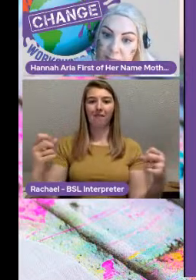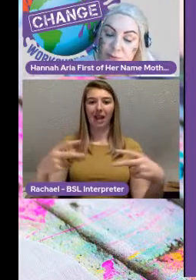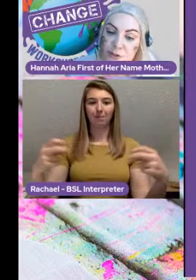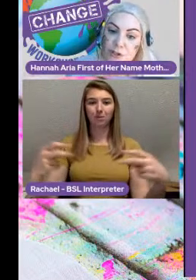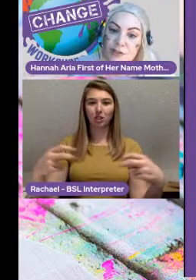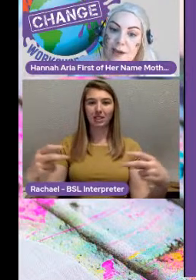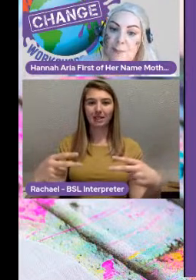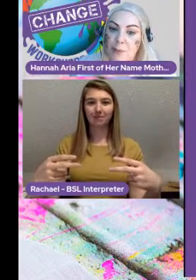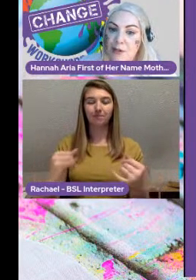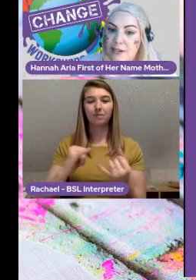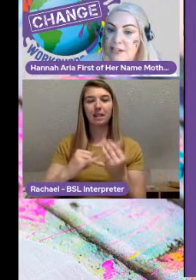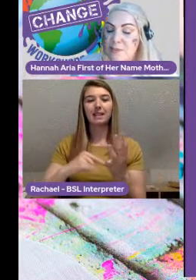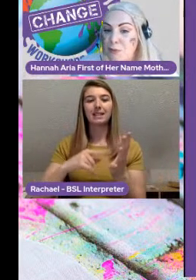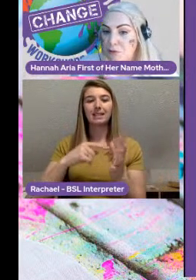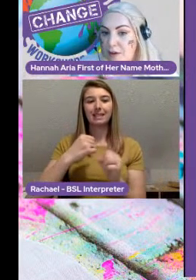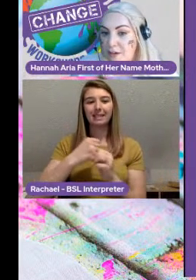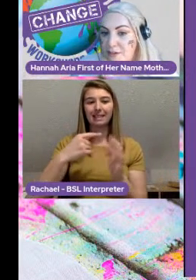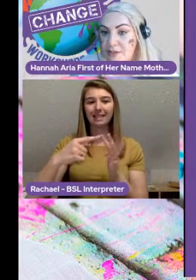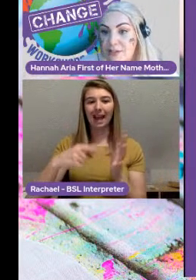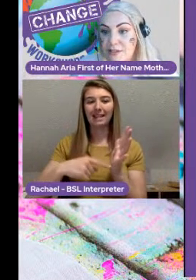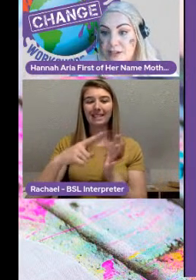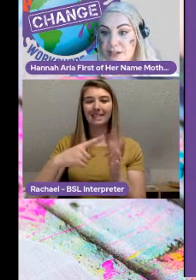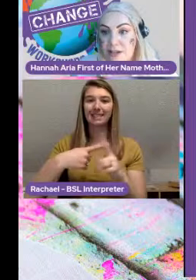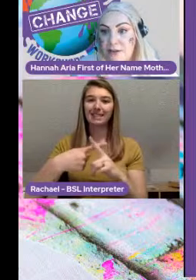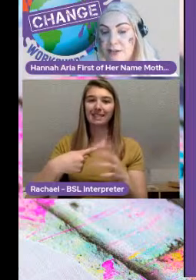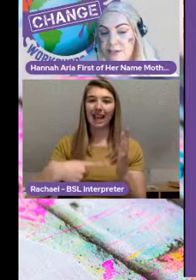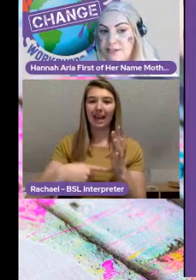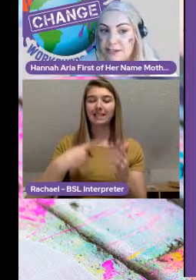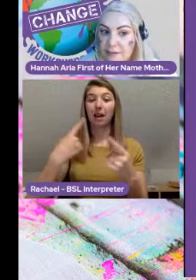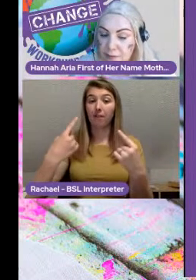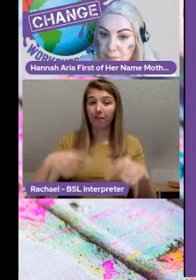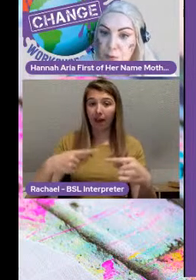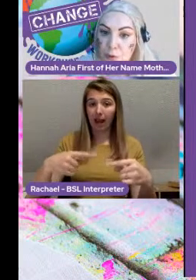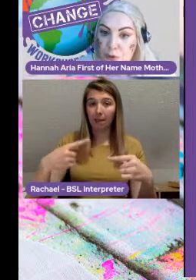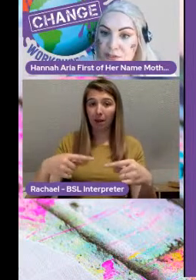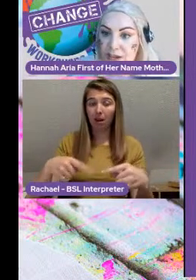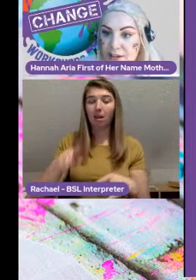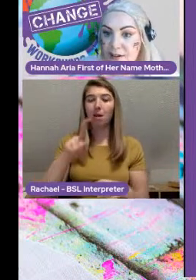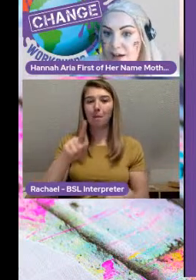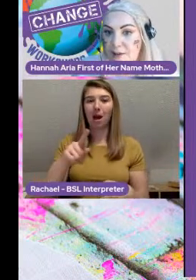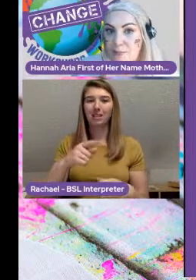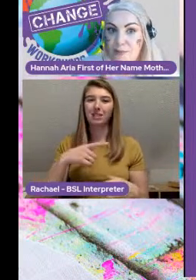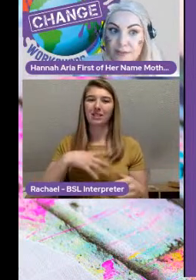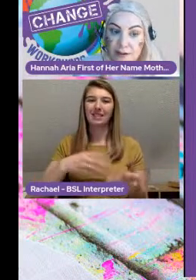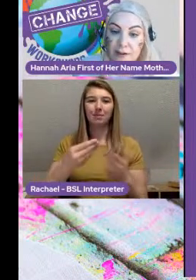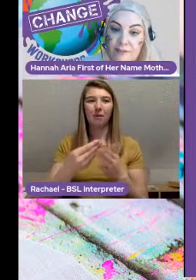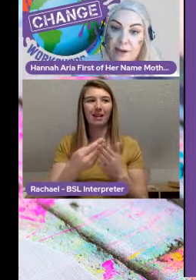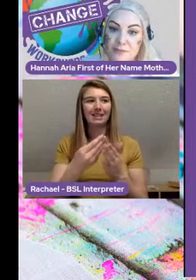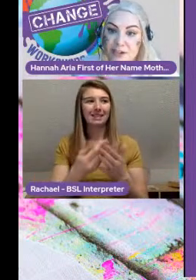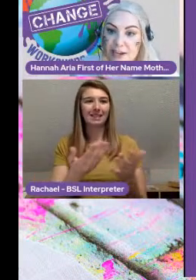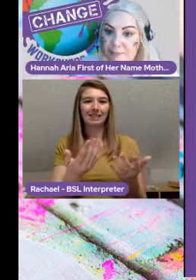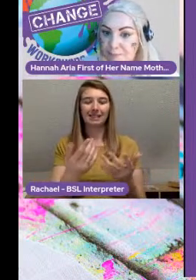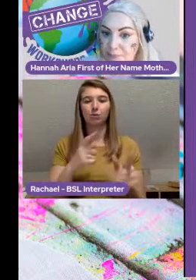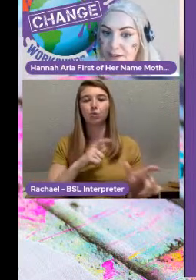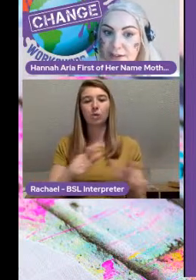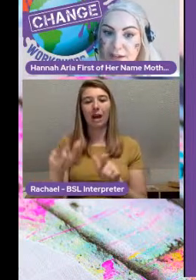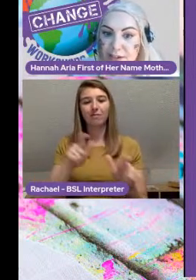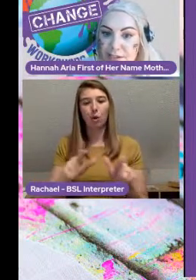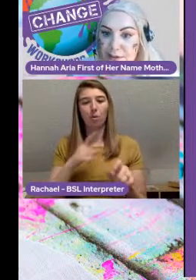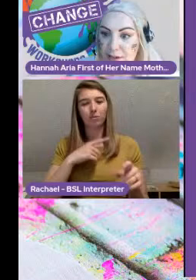are available to do that, but we need more funds to continue to deliver more content with the live